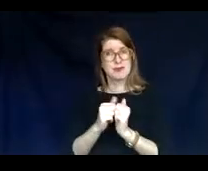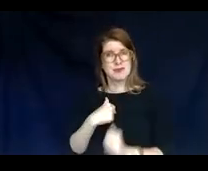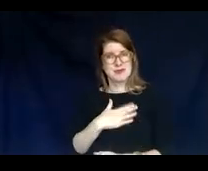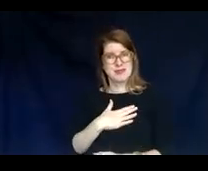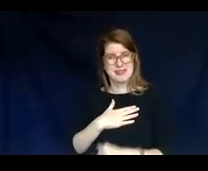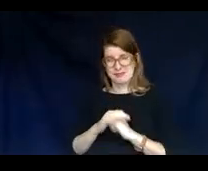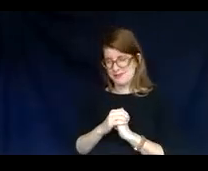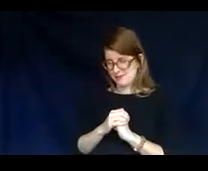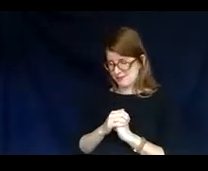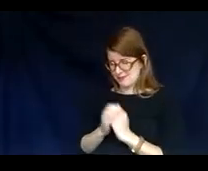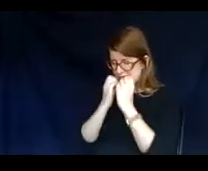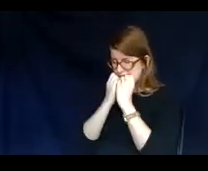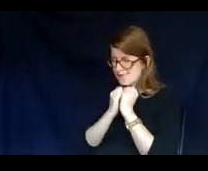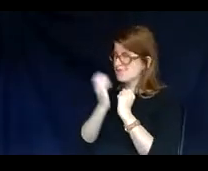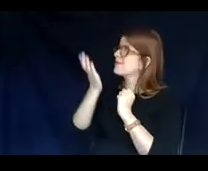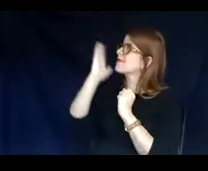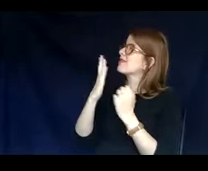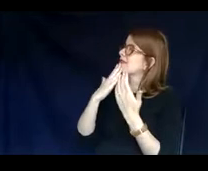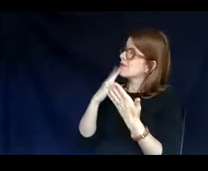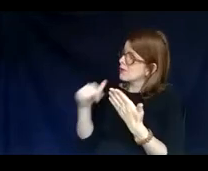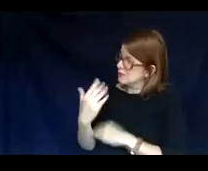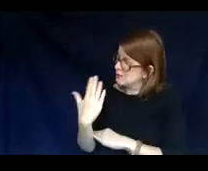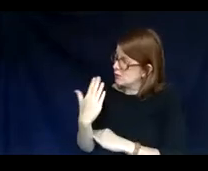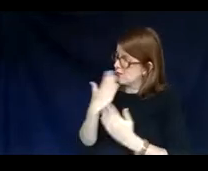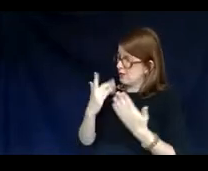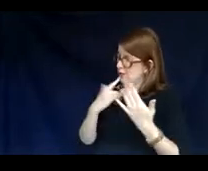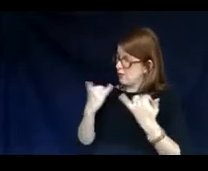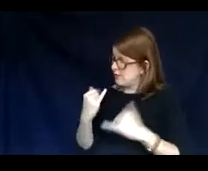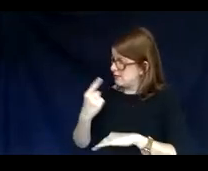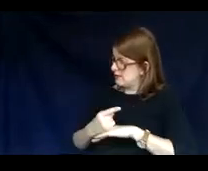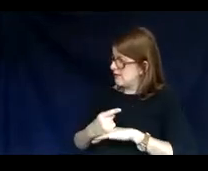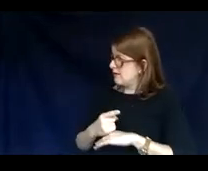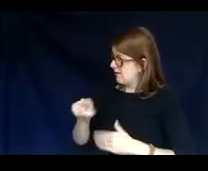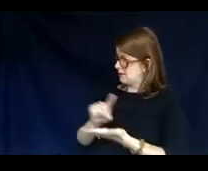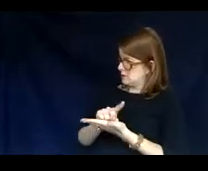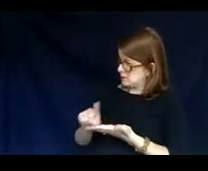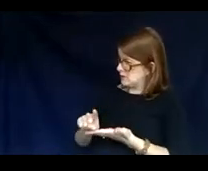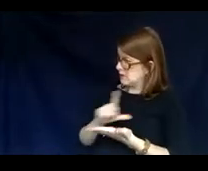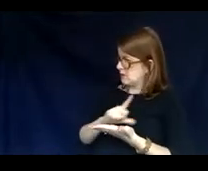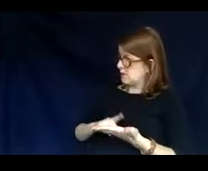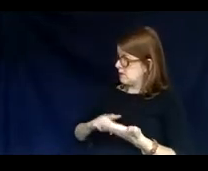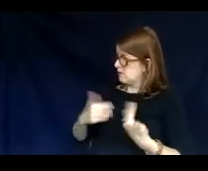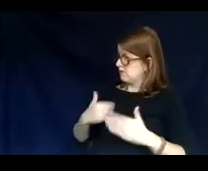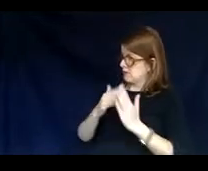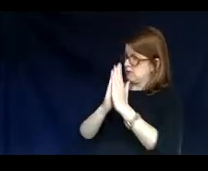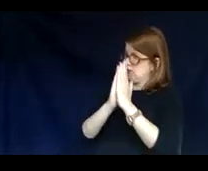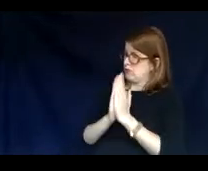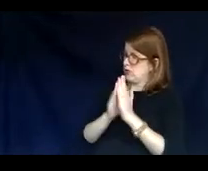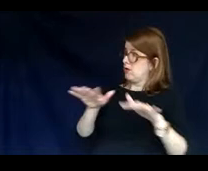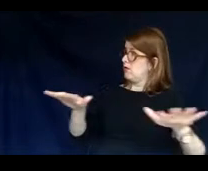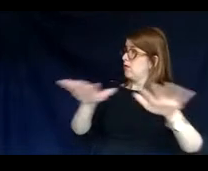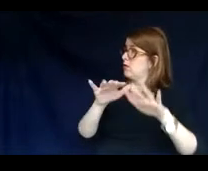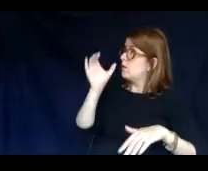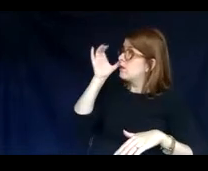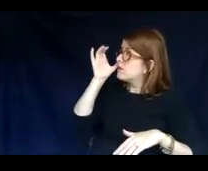Dear God, thank you for this morning. Thank you for this day. Thank you for this week, Lord. I pray that those out there listening